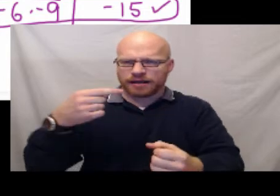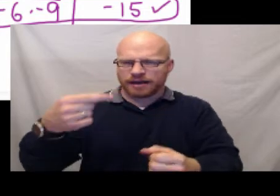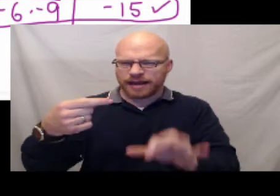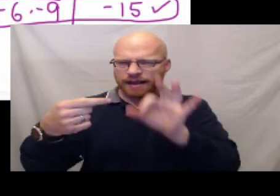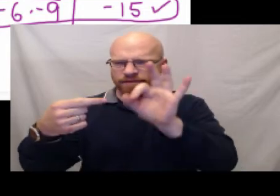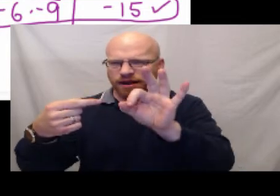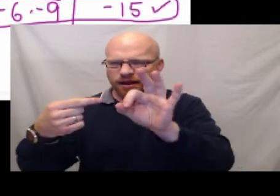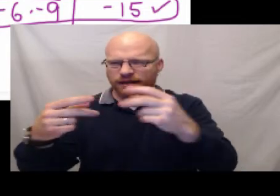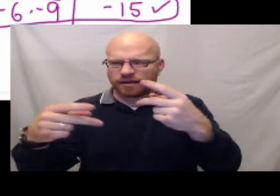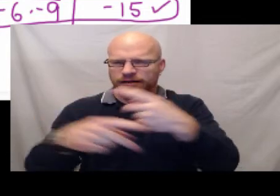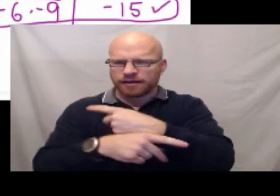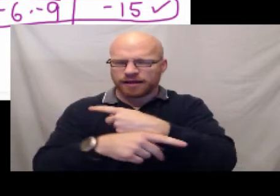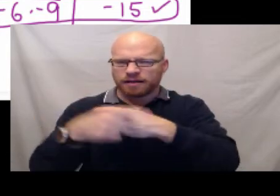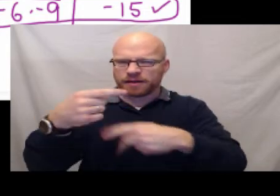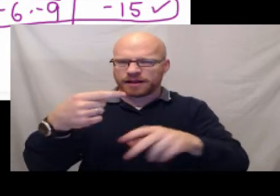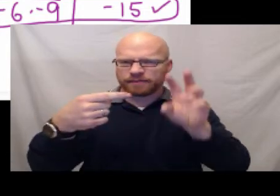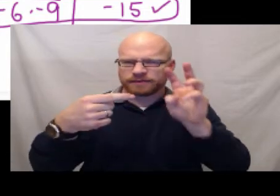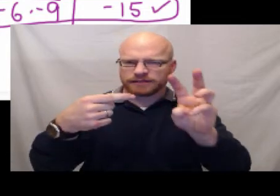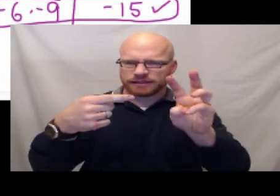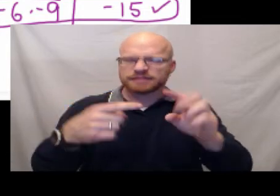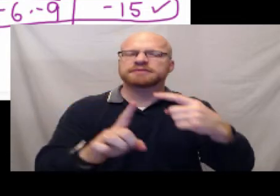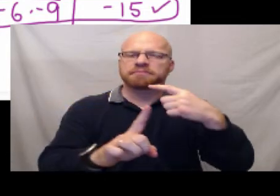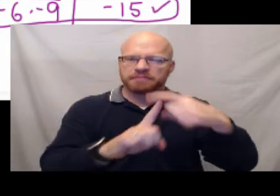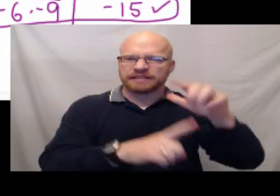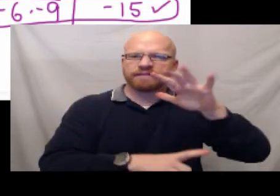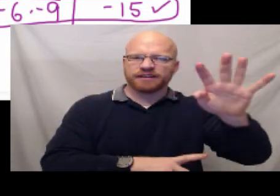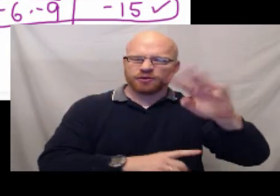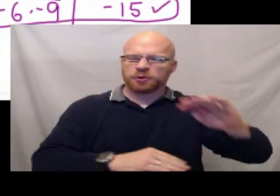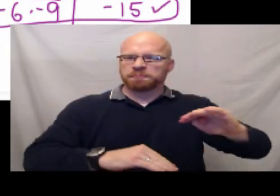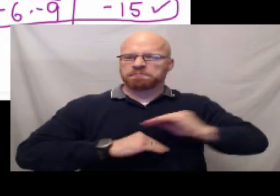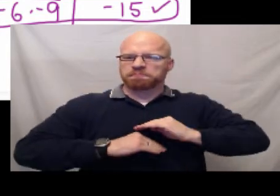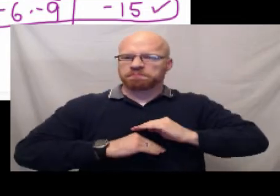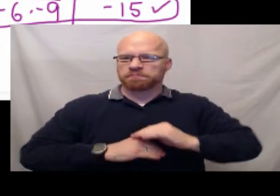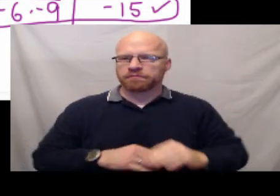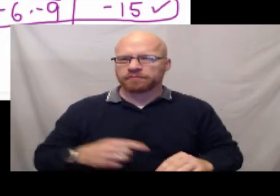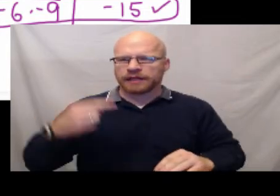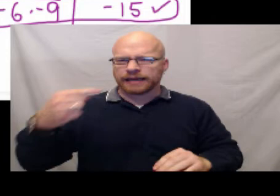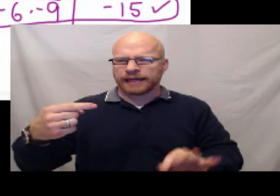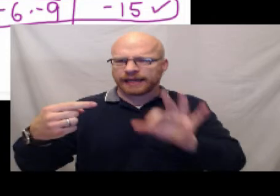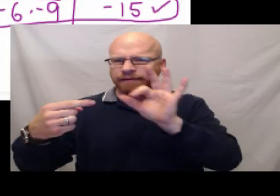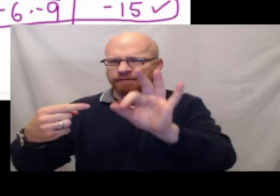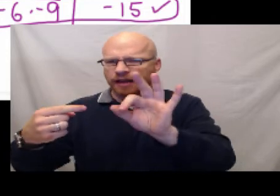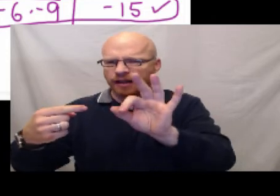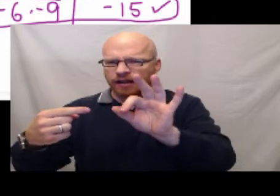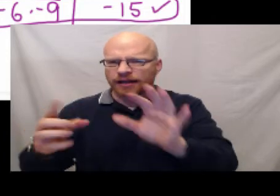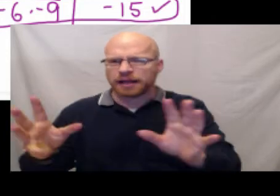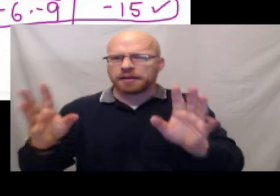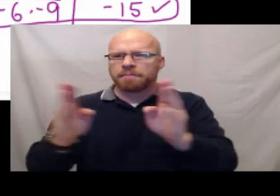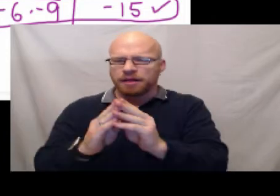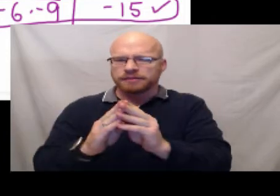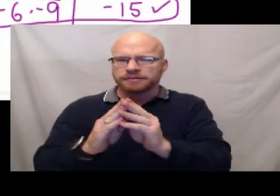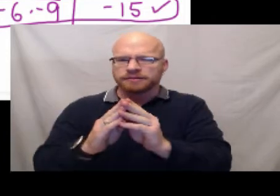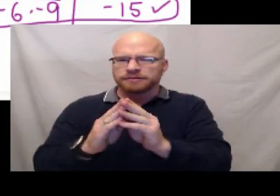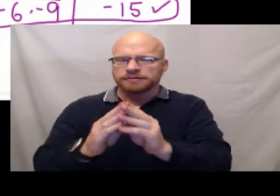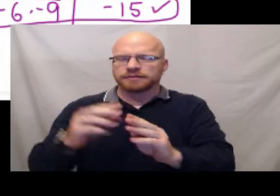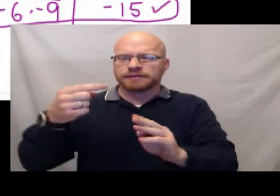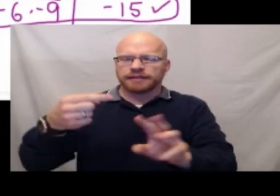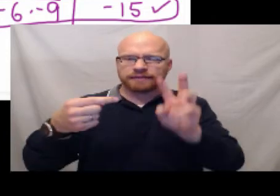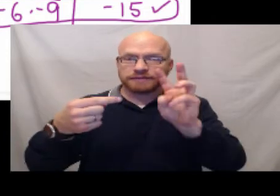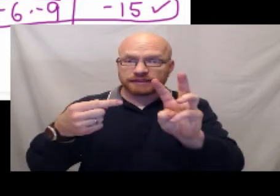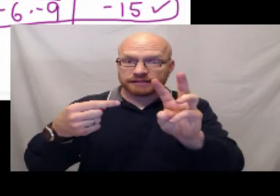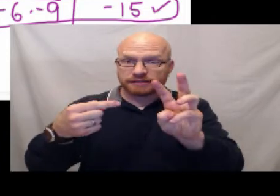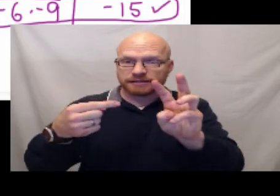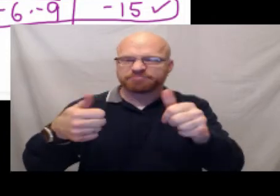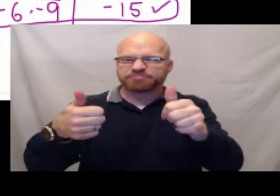Now we could check it by saying negative 9 times negative 6 is 54, positive 54.